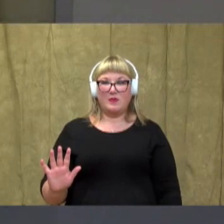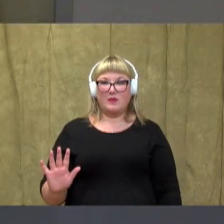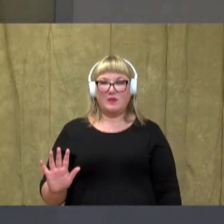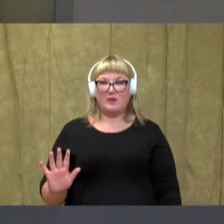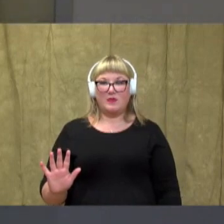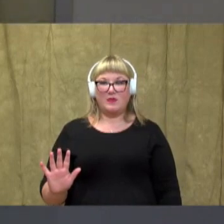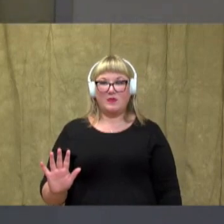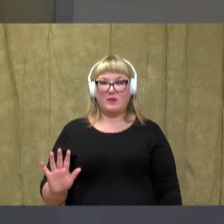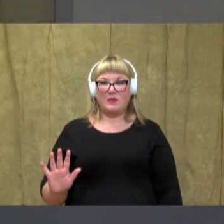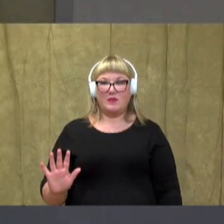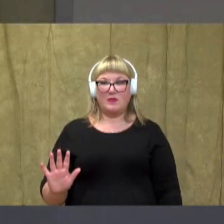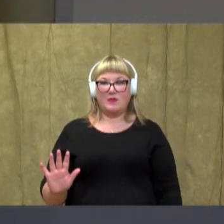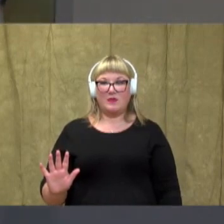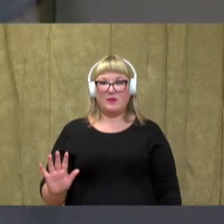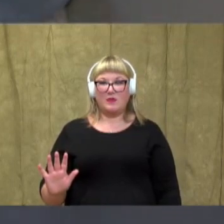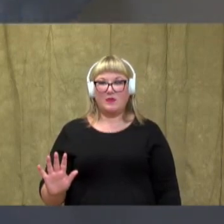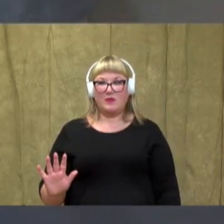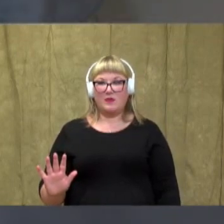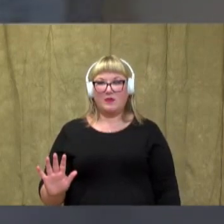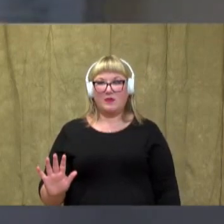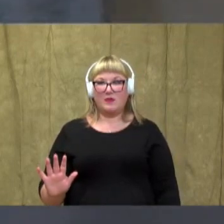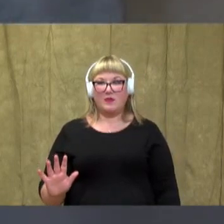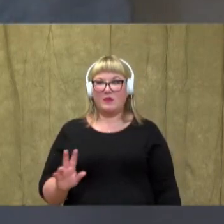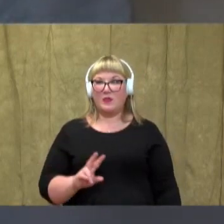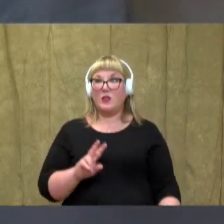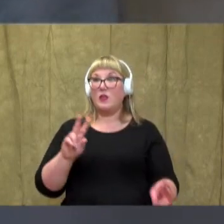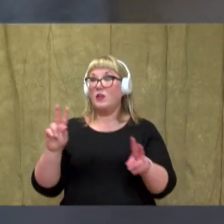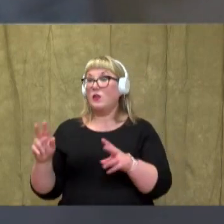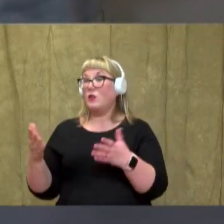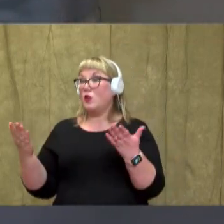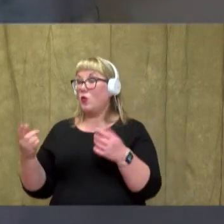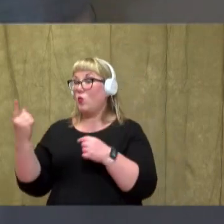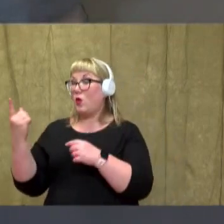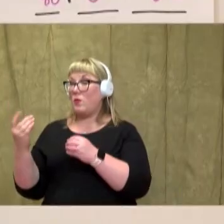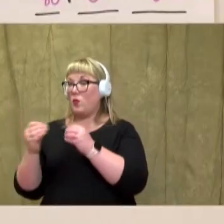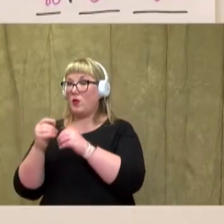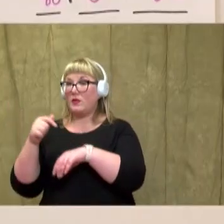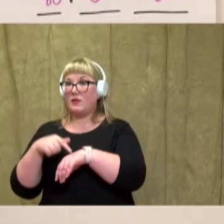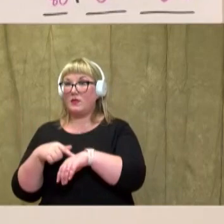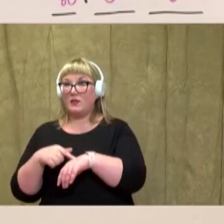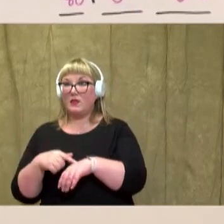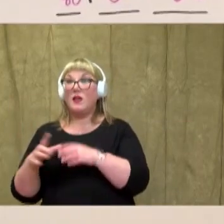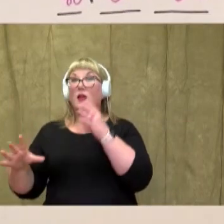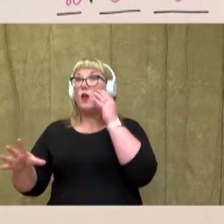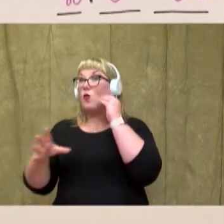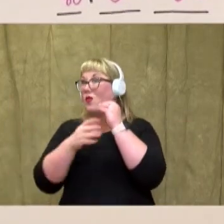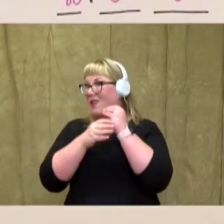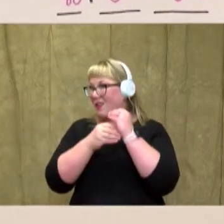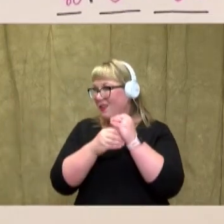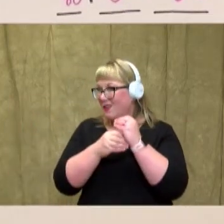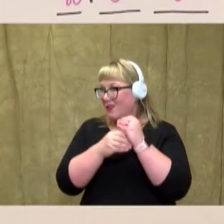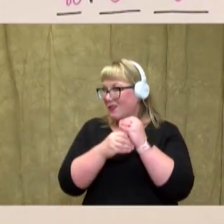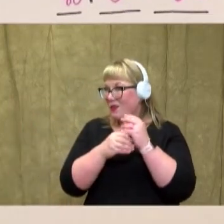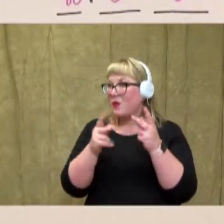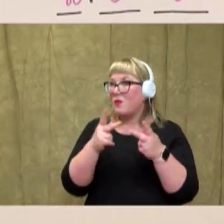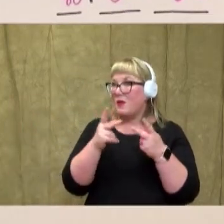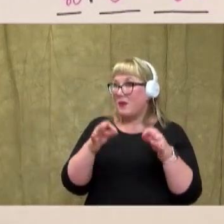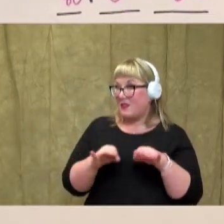in all. Let's look over here one more time. We added by place